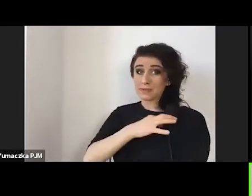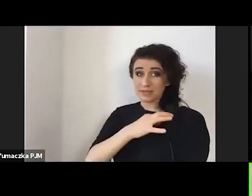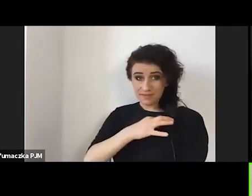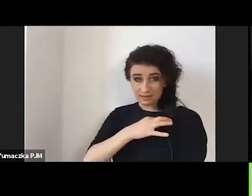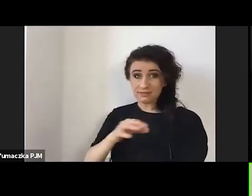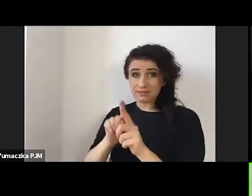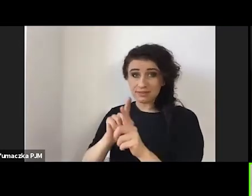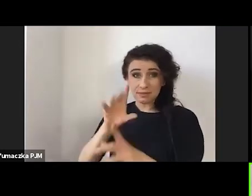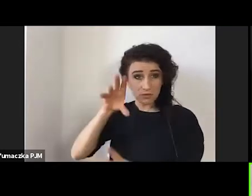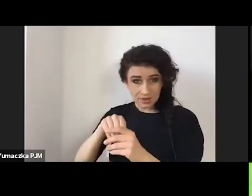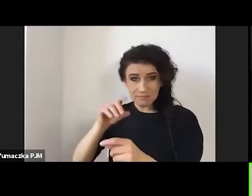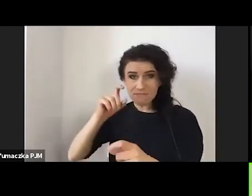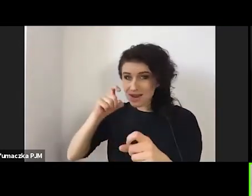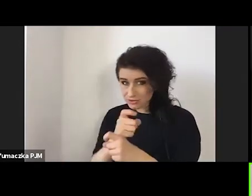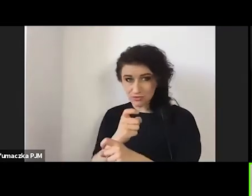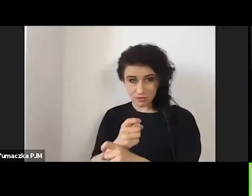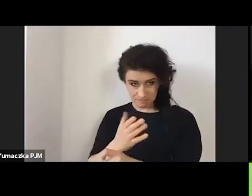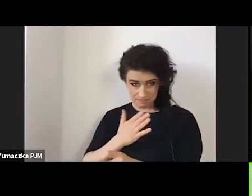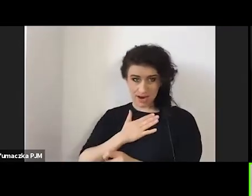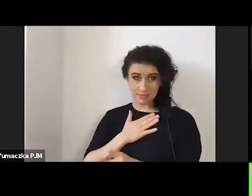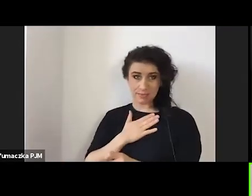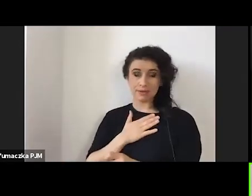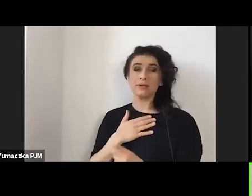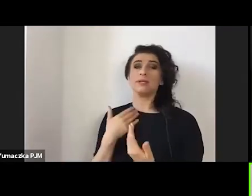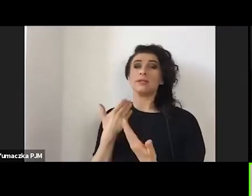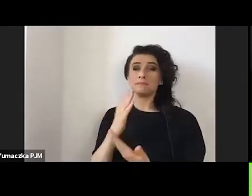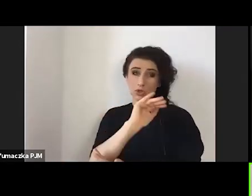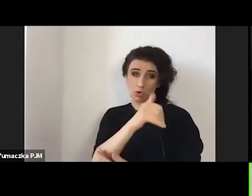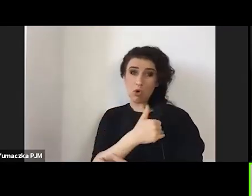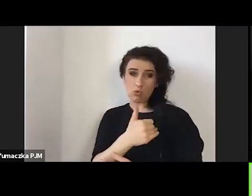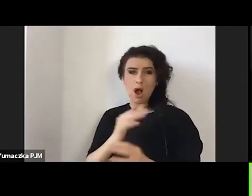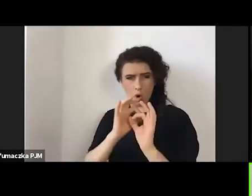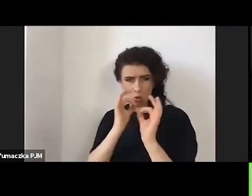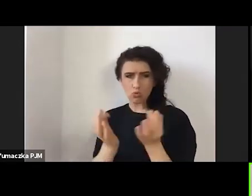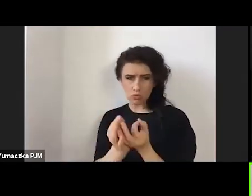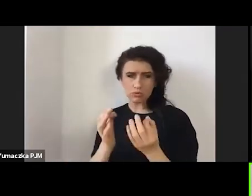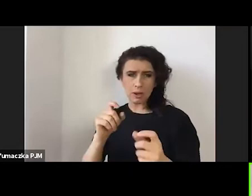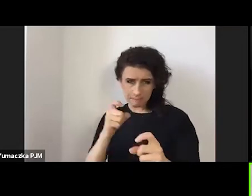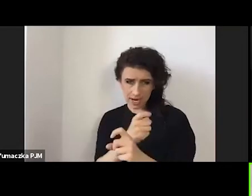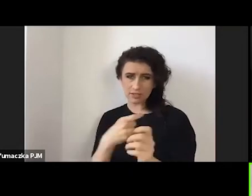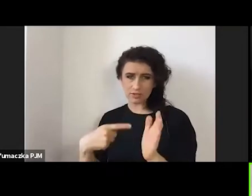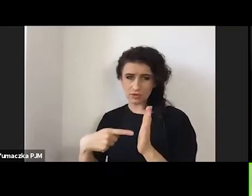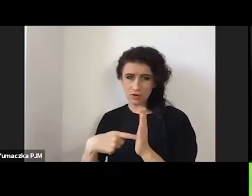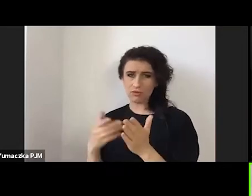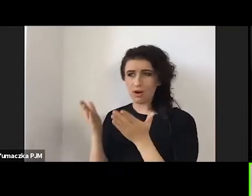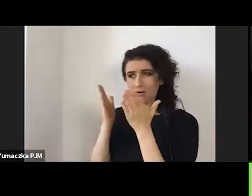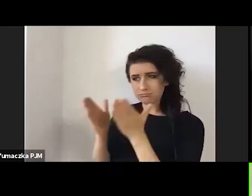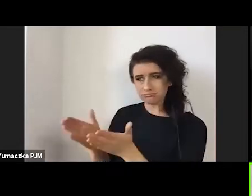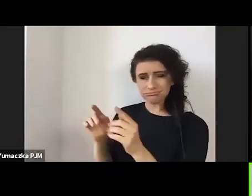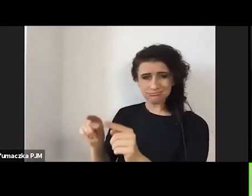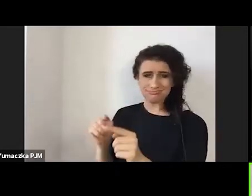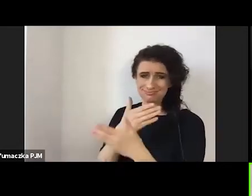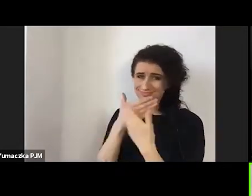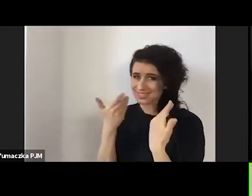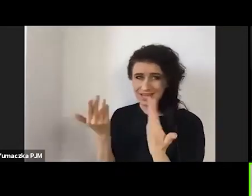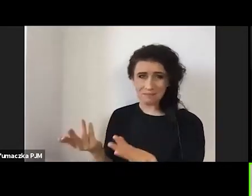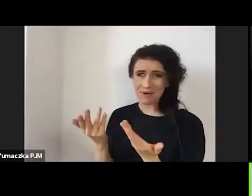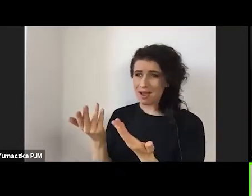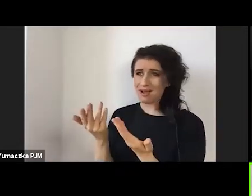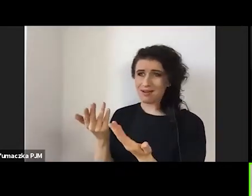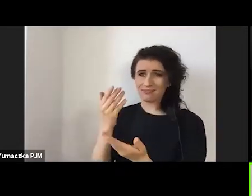funds, so they don't have psychologists at all. Like they really lack this very important tool on